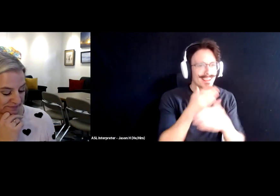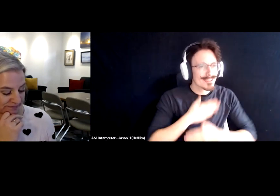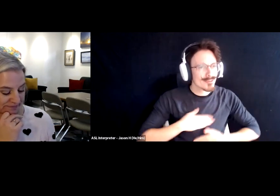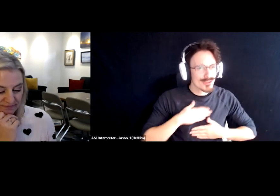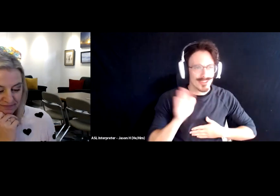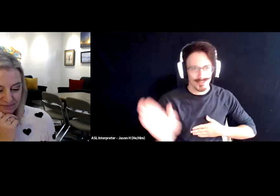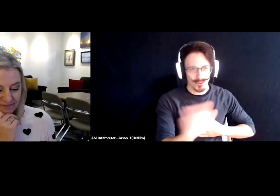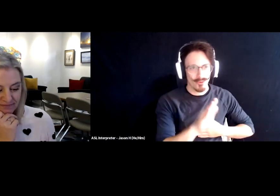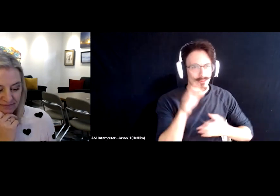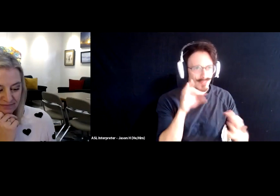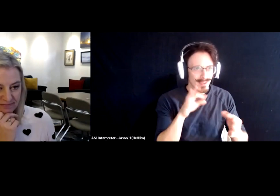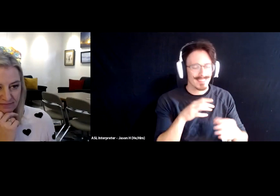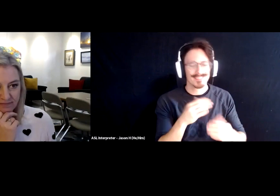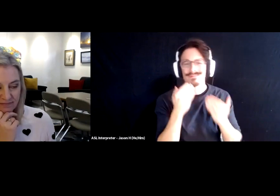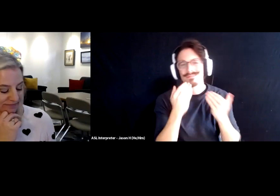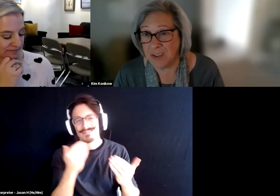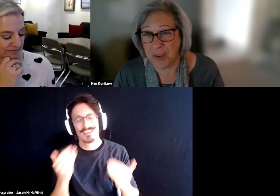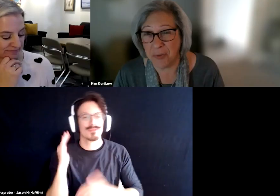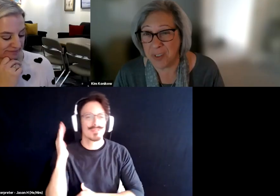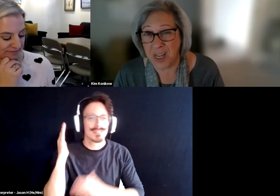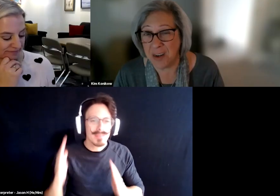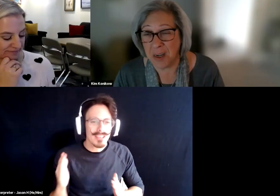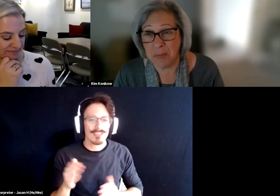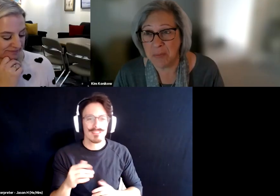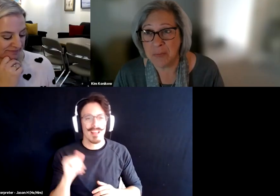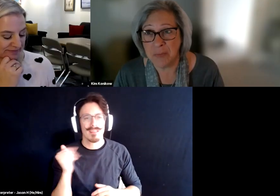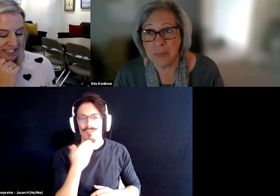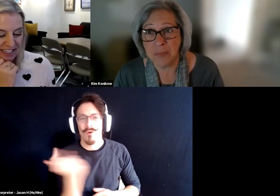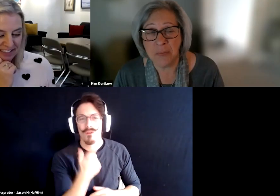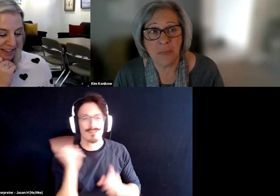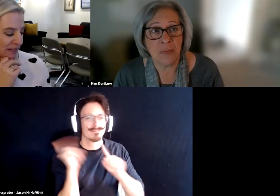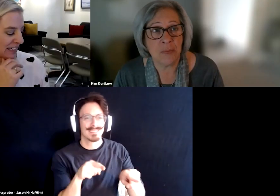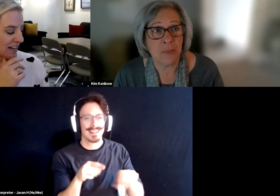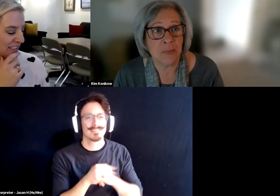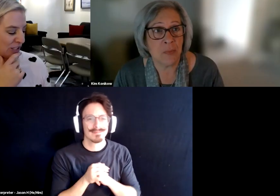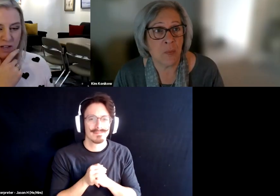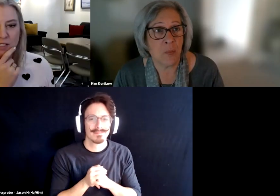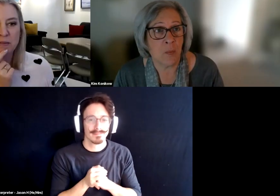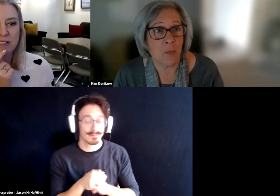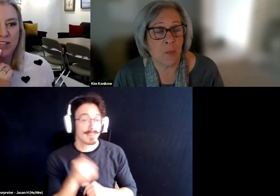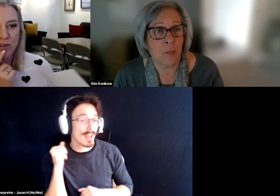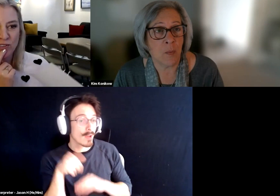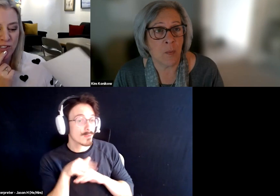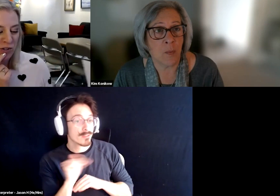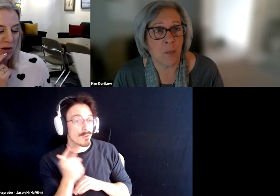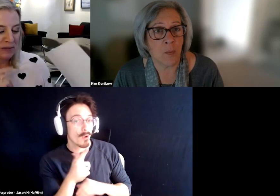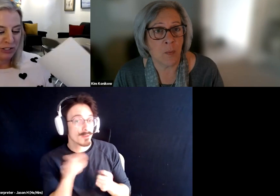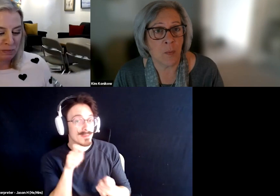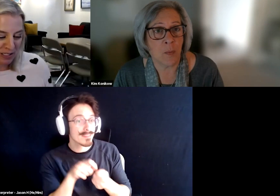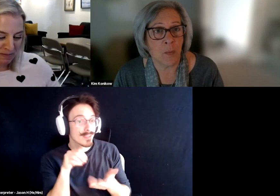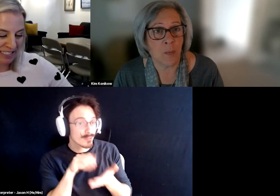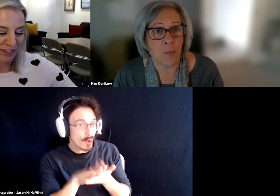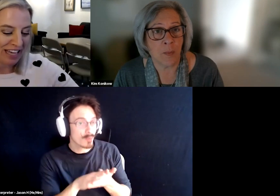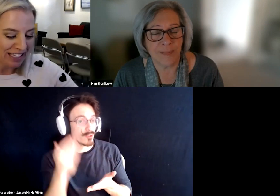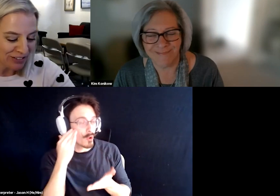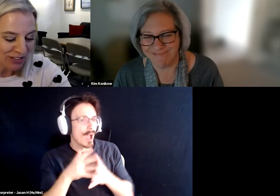that and thank you to all of the speakers and to all of you for attending yes I mean I'll send you all specific notes so you know how much